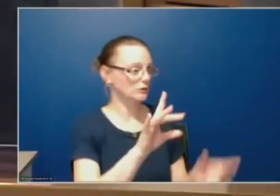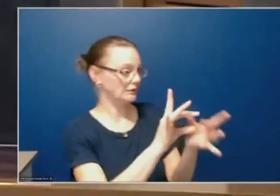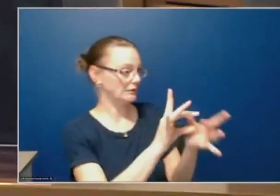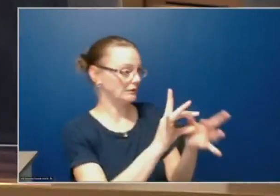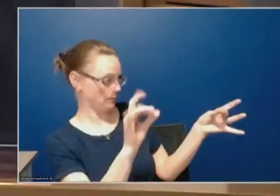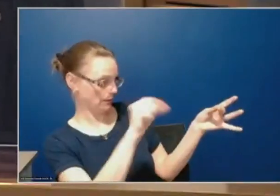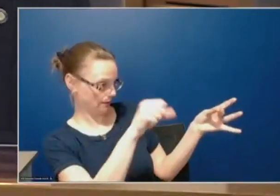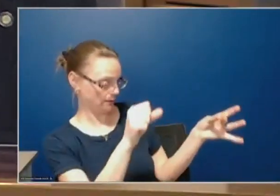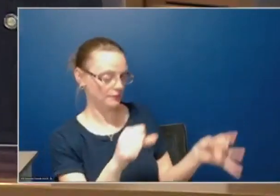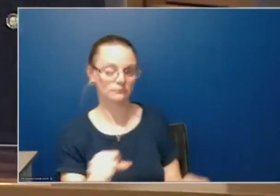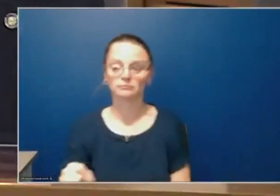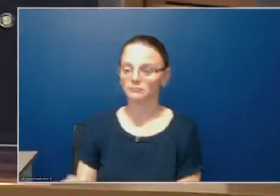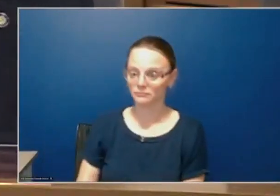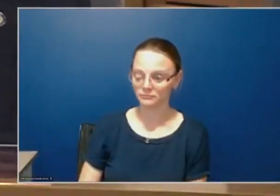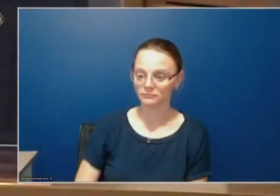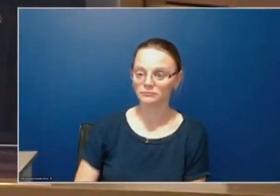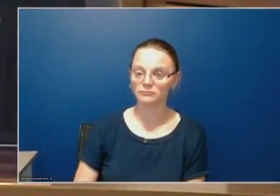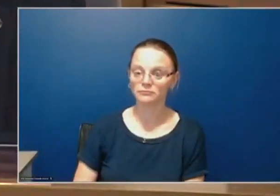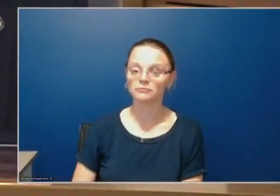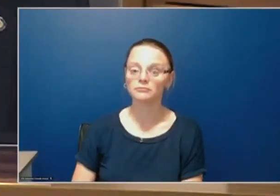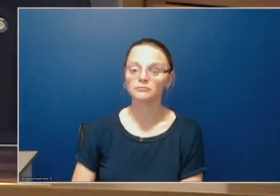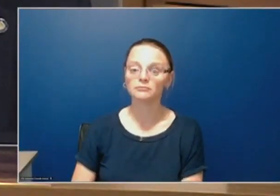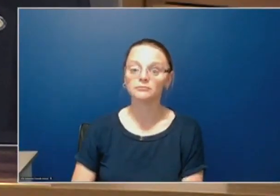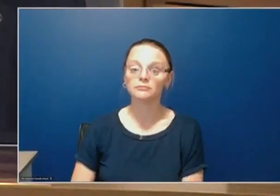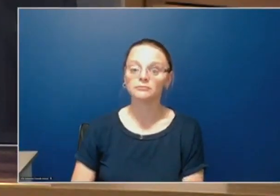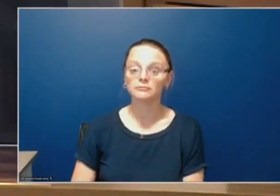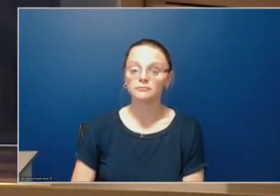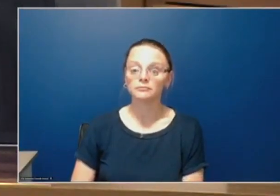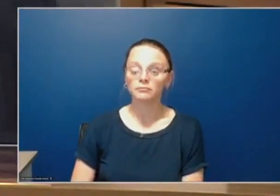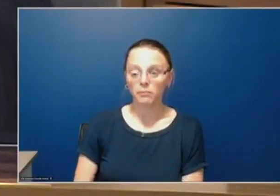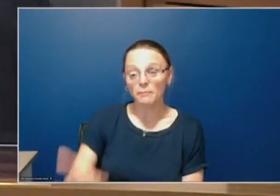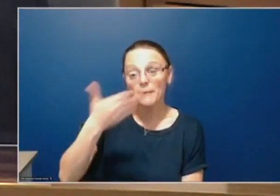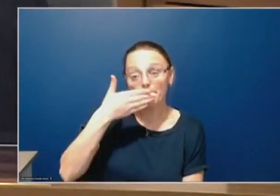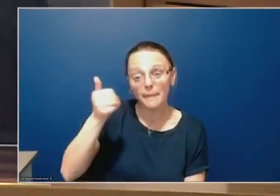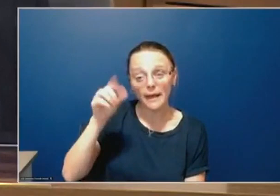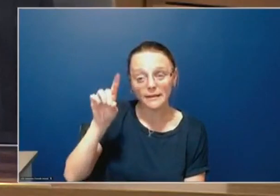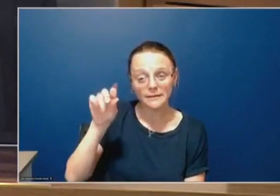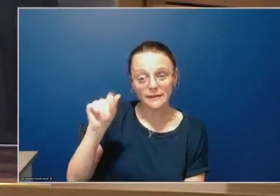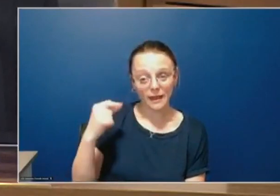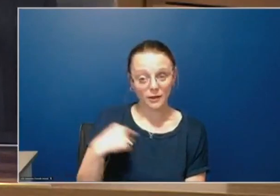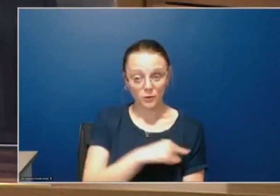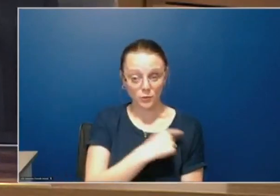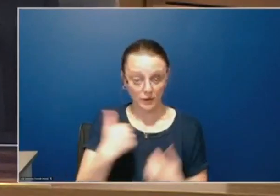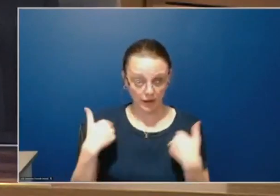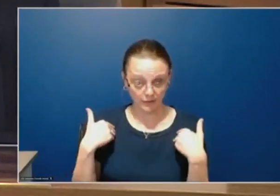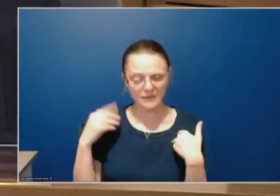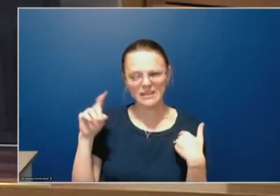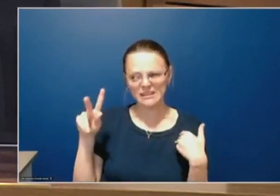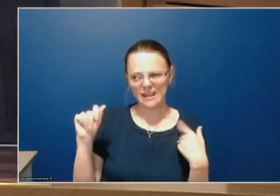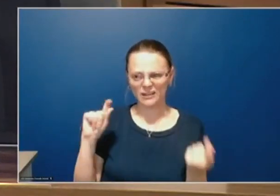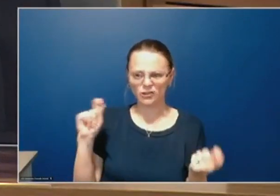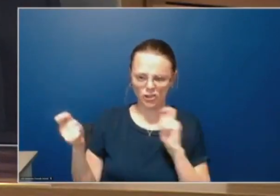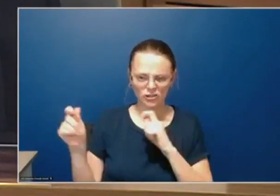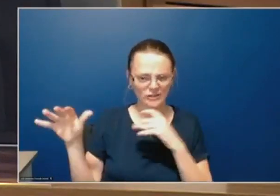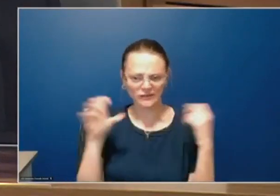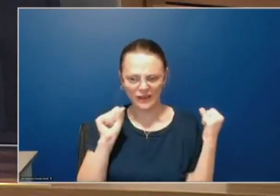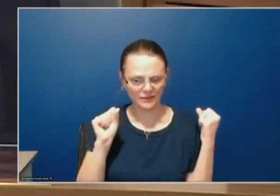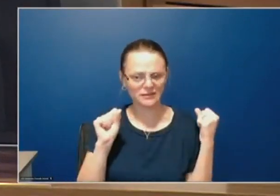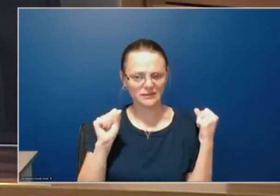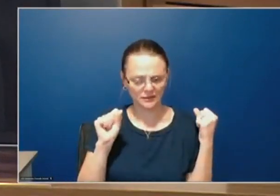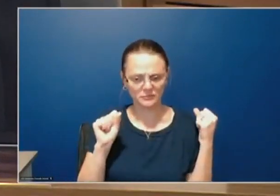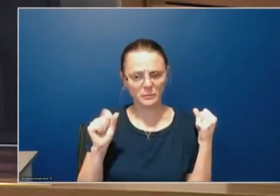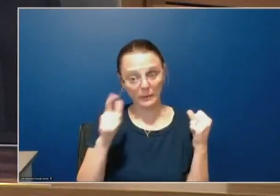statement. So the best data that we have today, and this data changes fast because this population that's being treated is